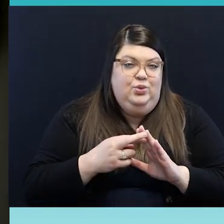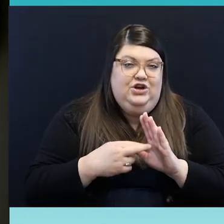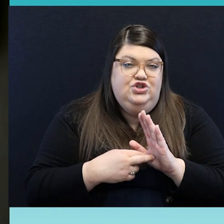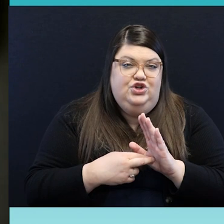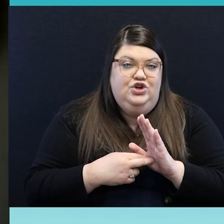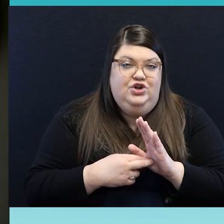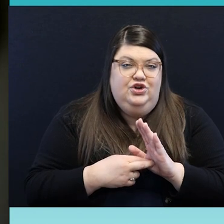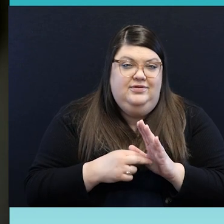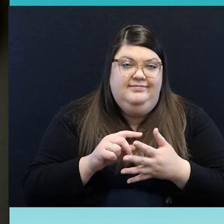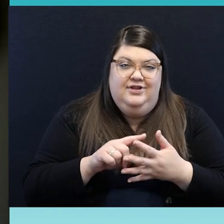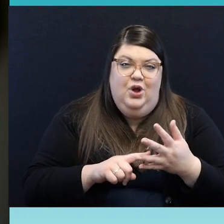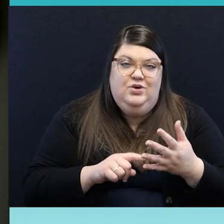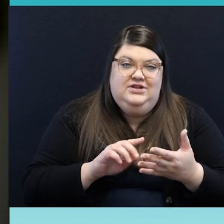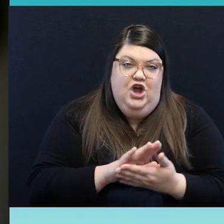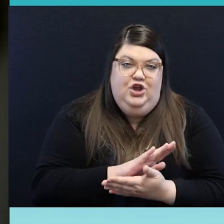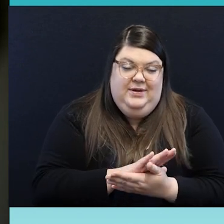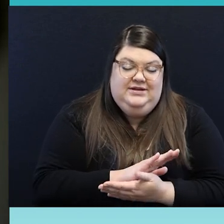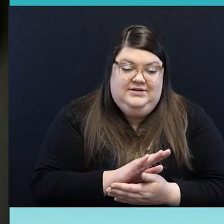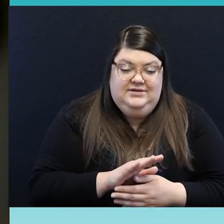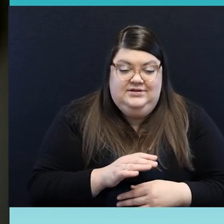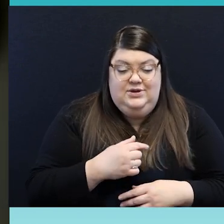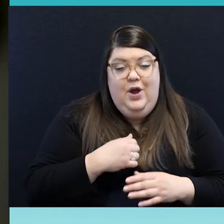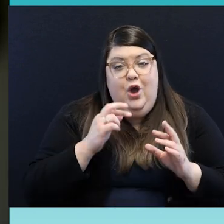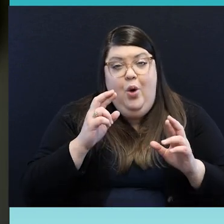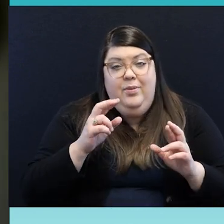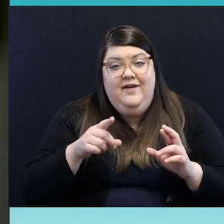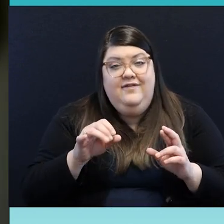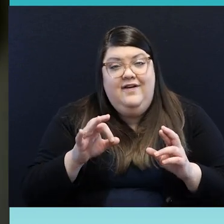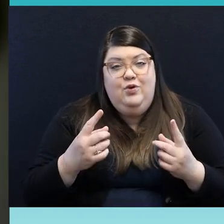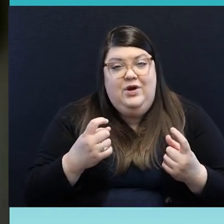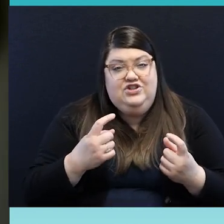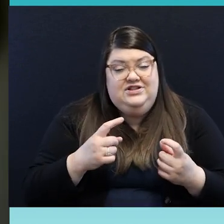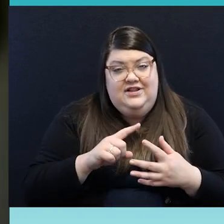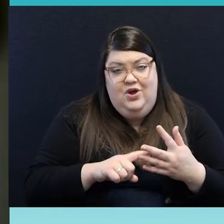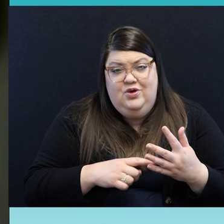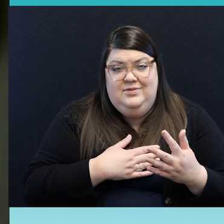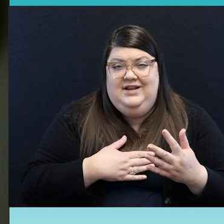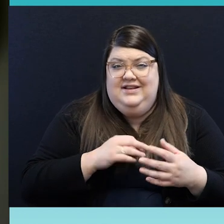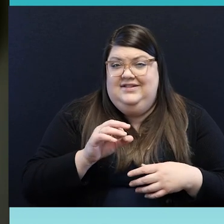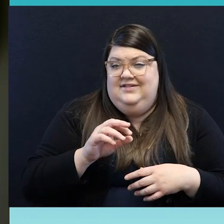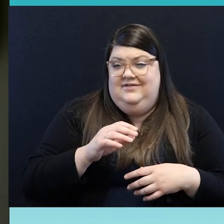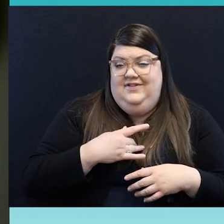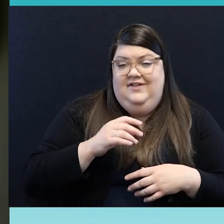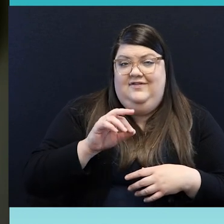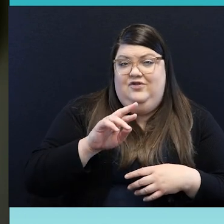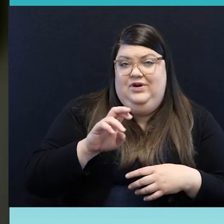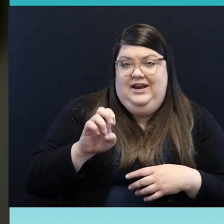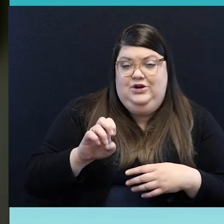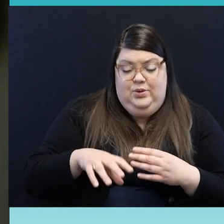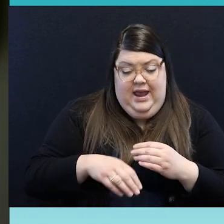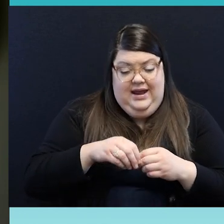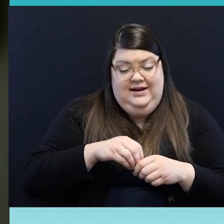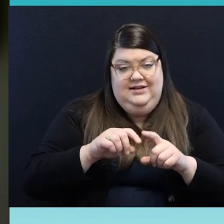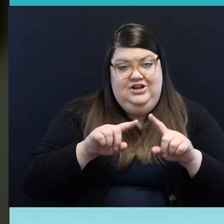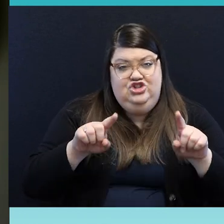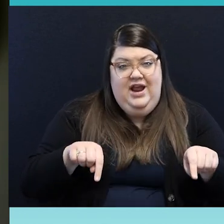register those documents. So I hope if you have questions on those, please feel free to add them into the chat